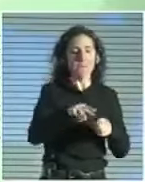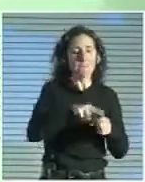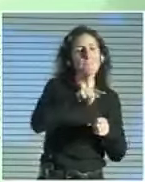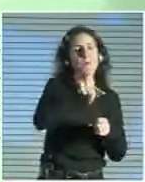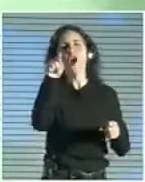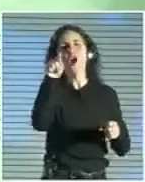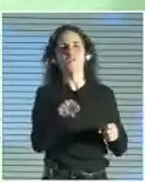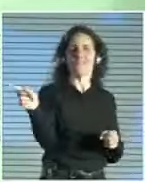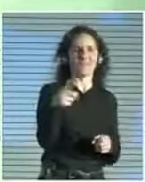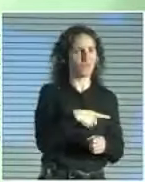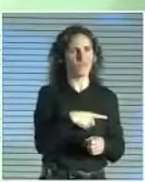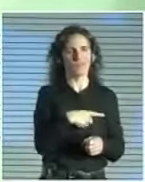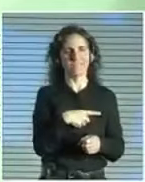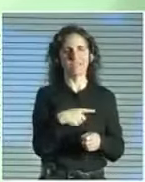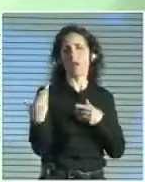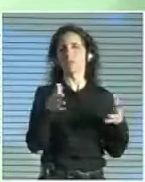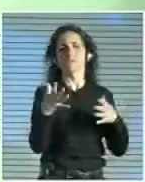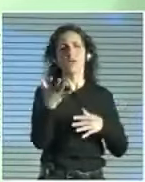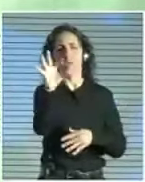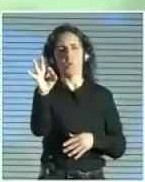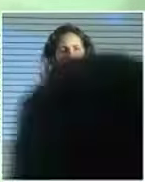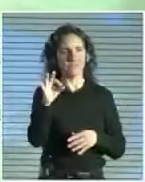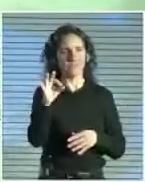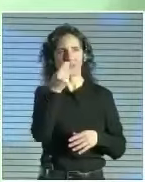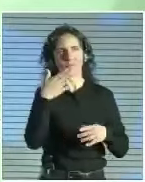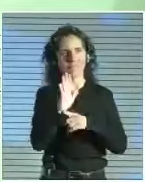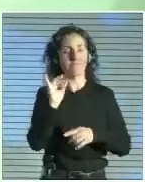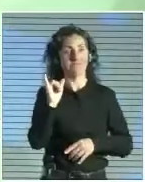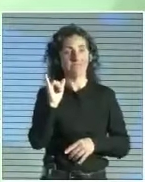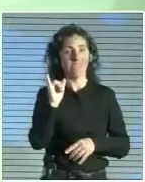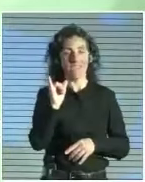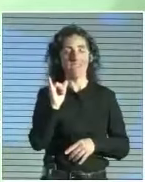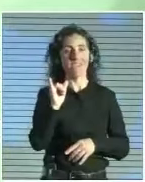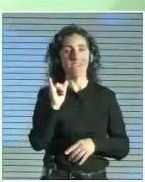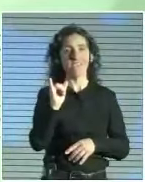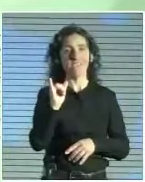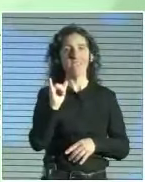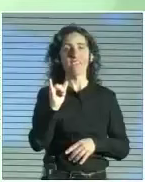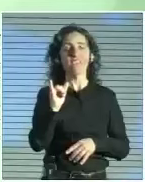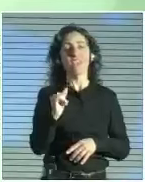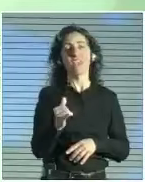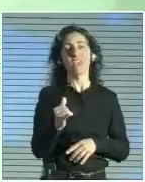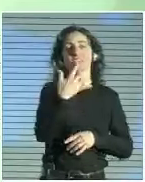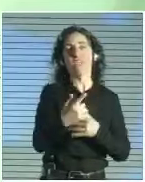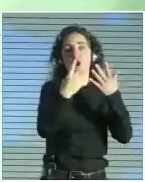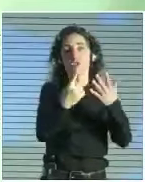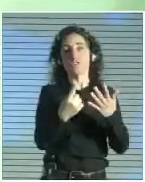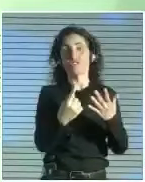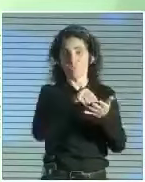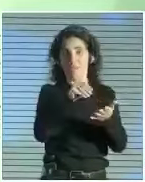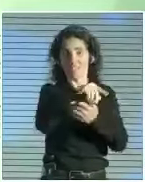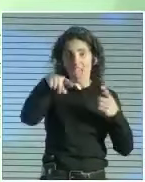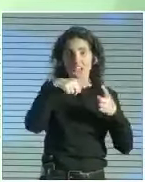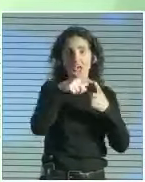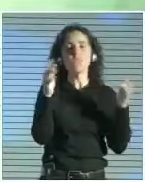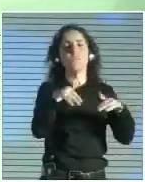that group meets at least 5 to 6 times a year. In a very organized, there's a methodology, there's an agenda, they